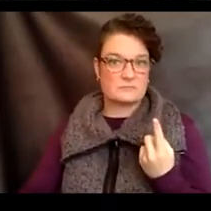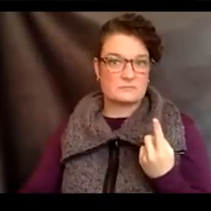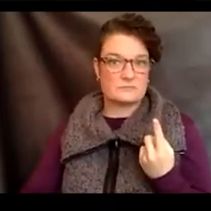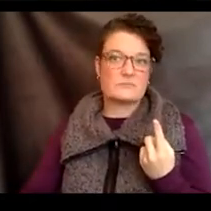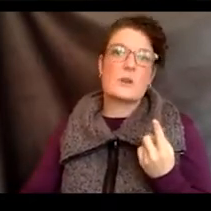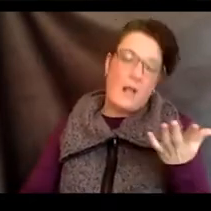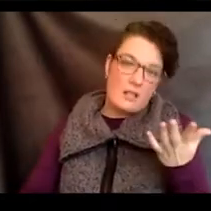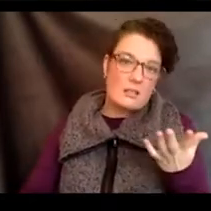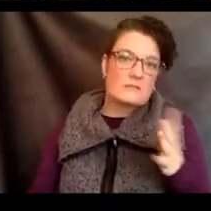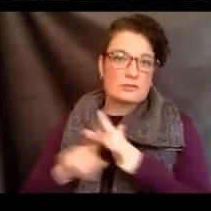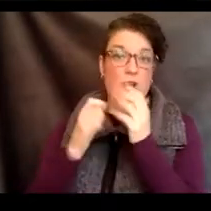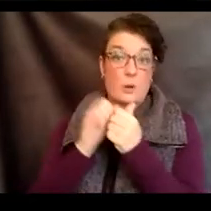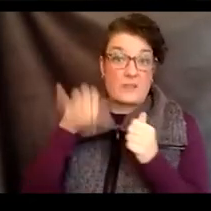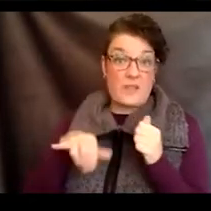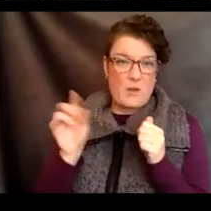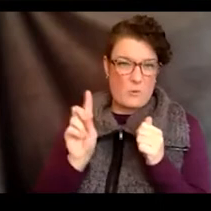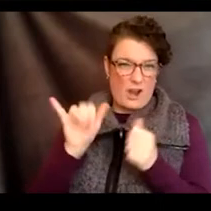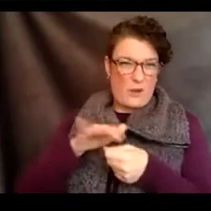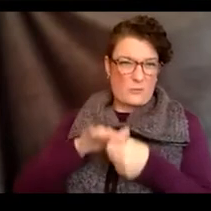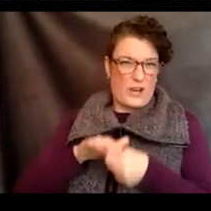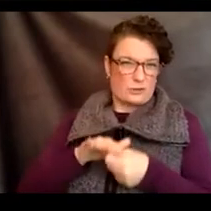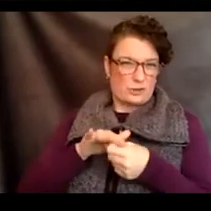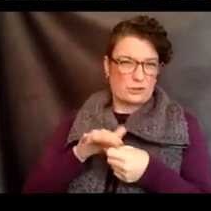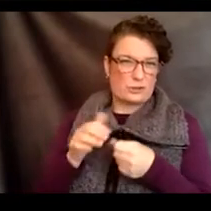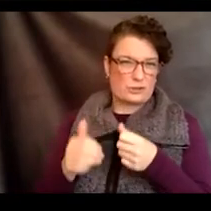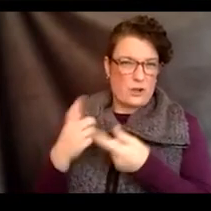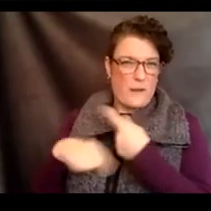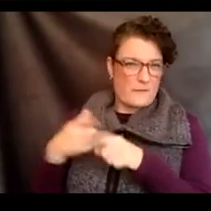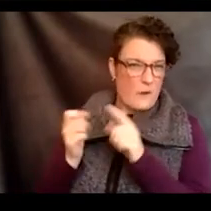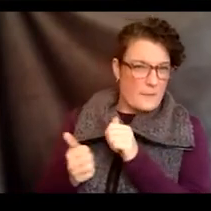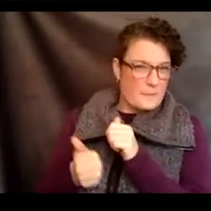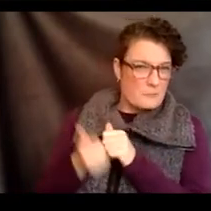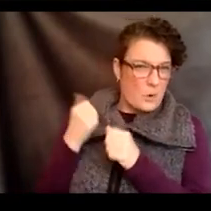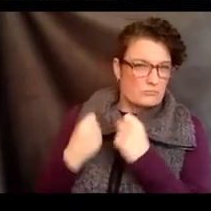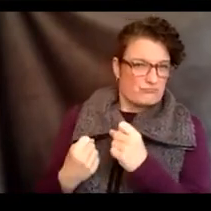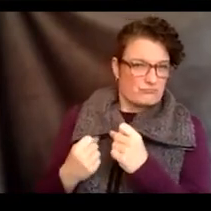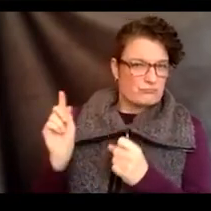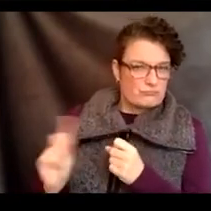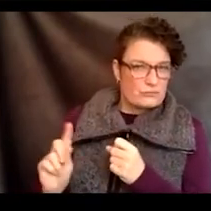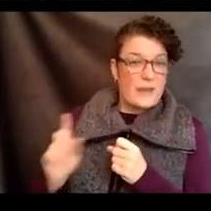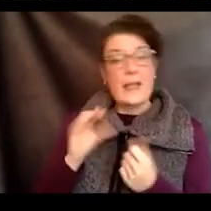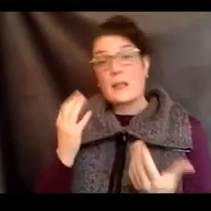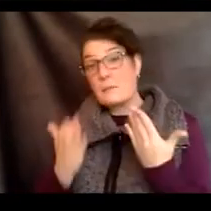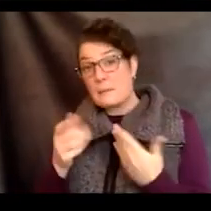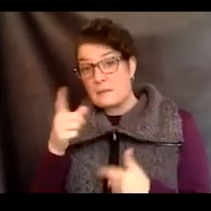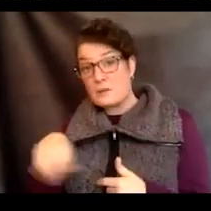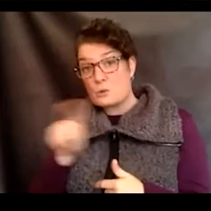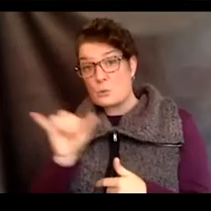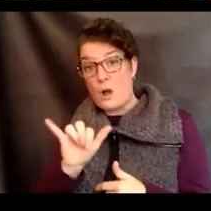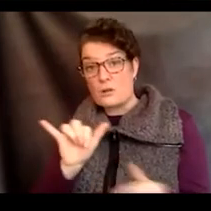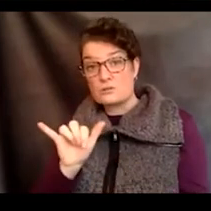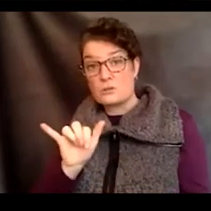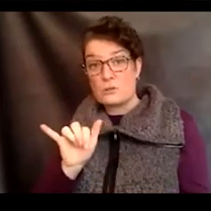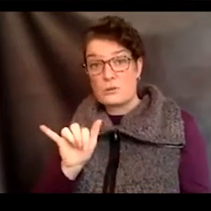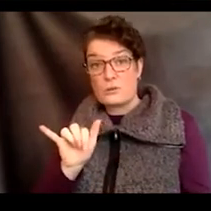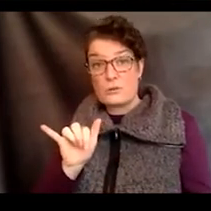to start with that, just sort of where that pressure feels like it's mostly coming from. And maybe if you also have